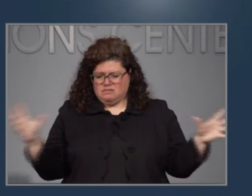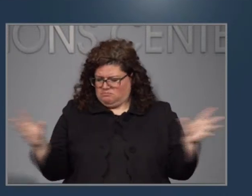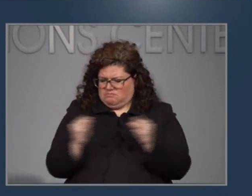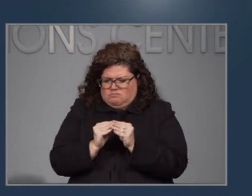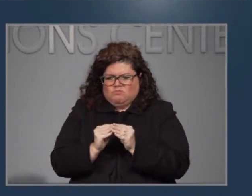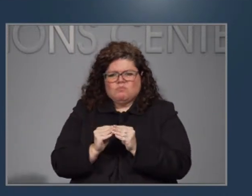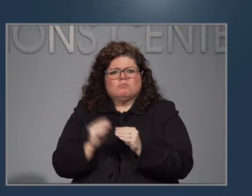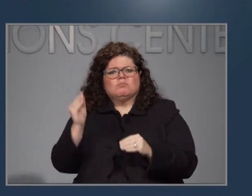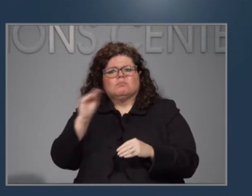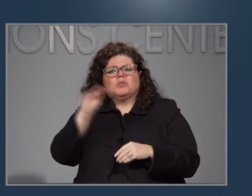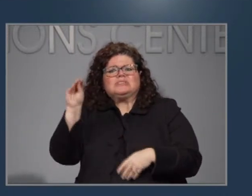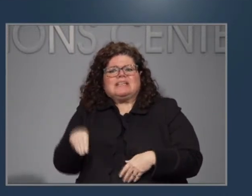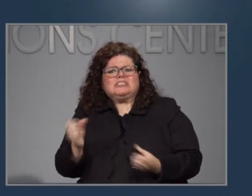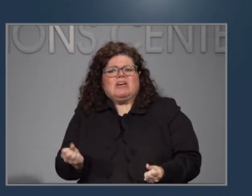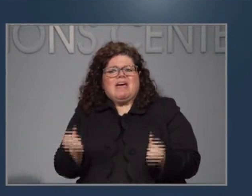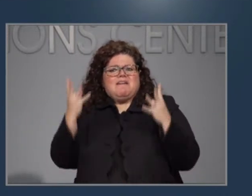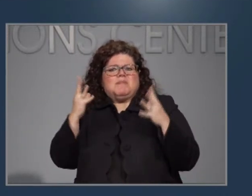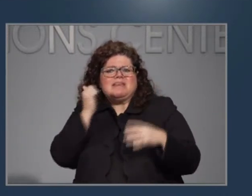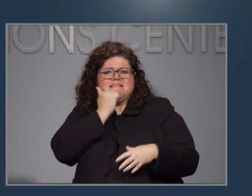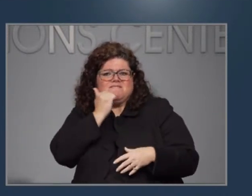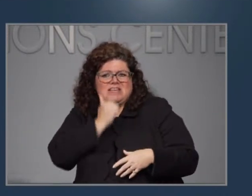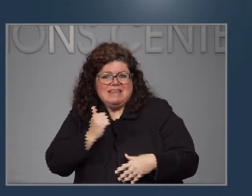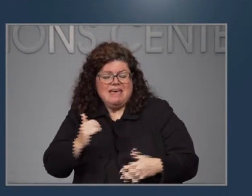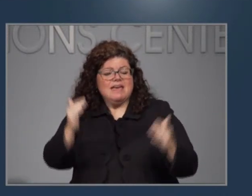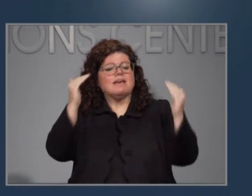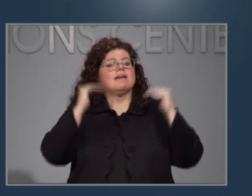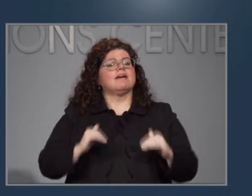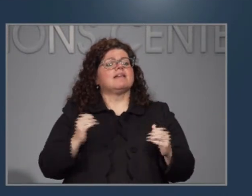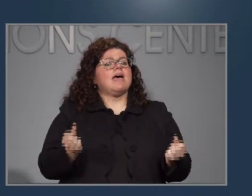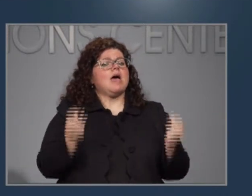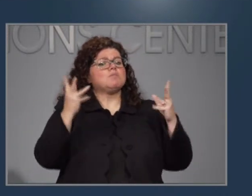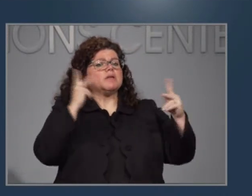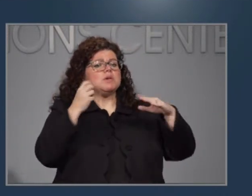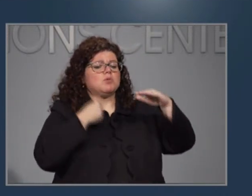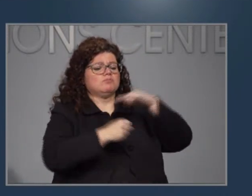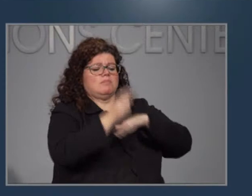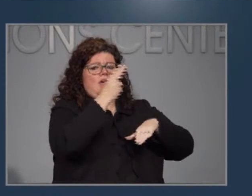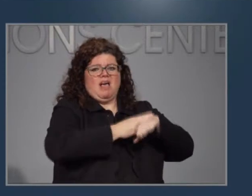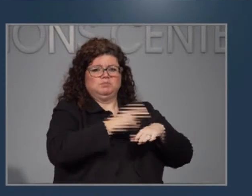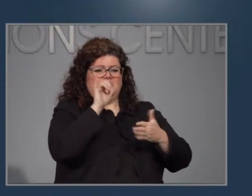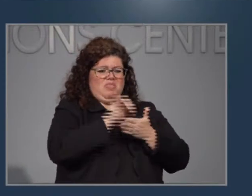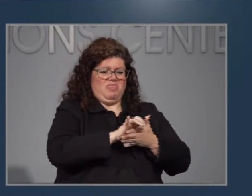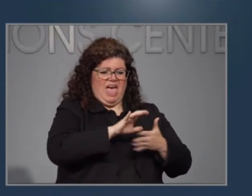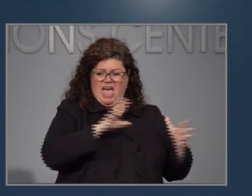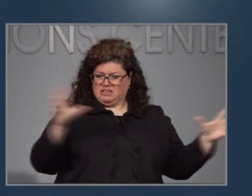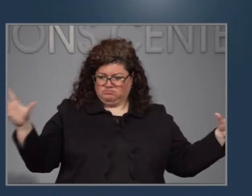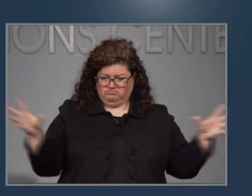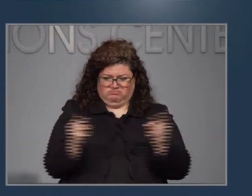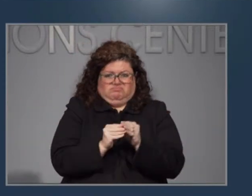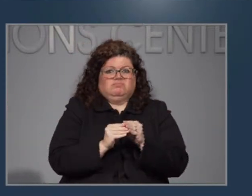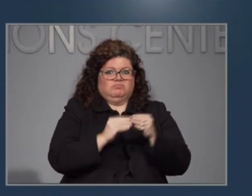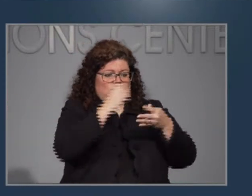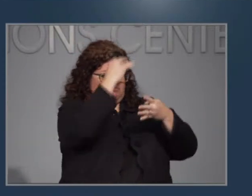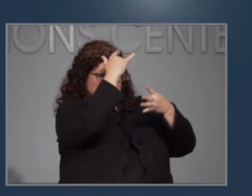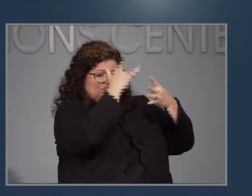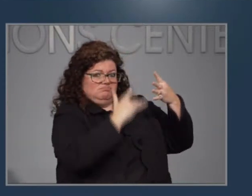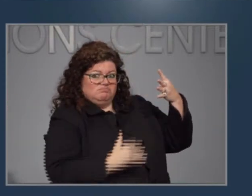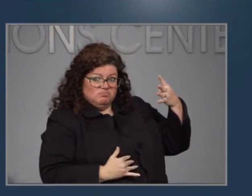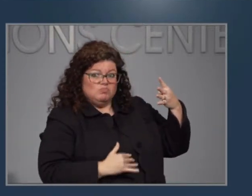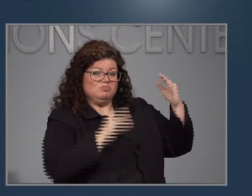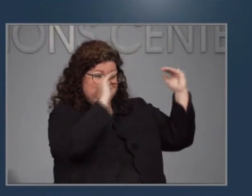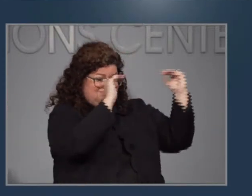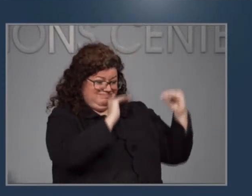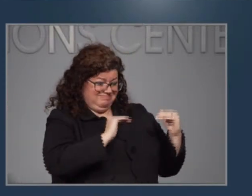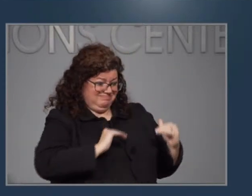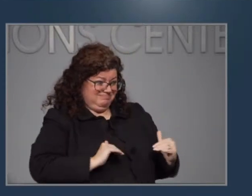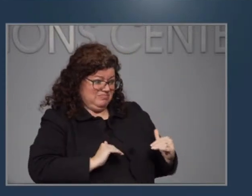based on public health data and White House guidance. And we can't look at any one of these metrics in isolation. We really need to look at them